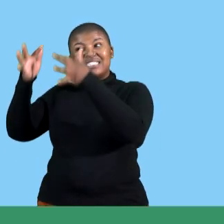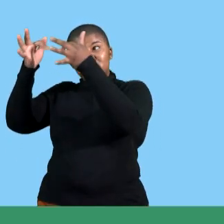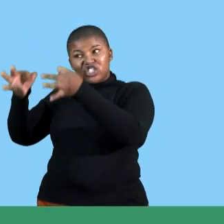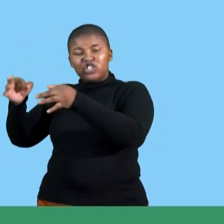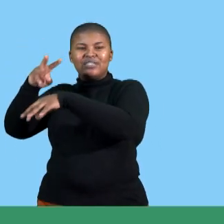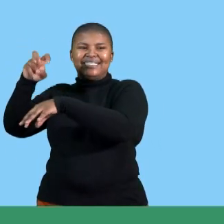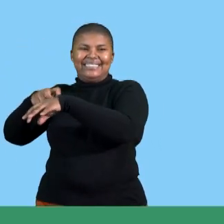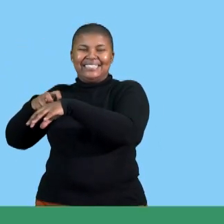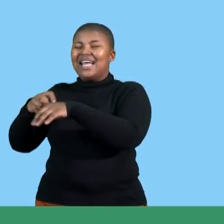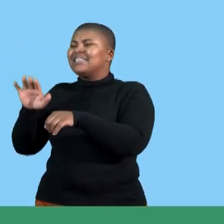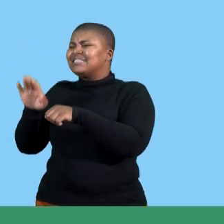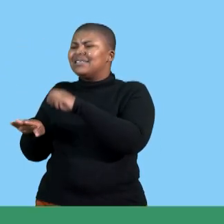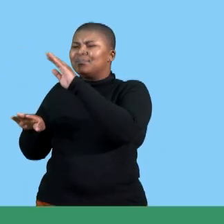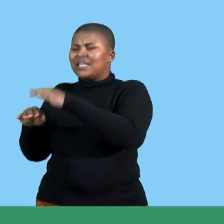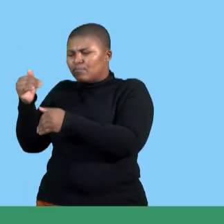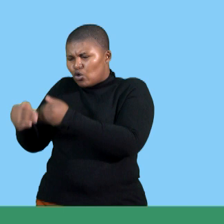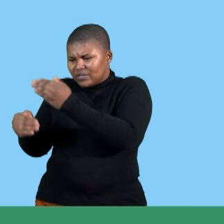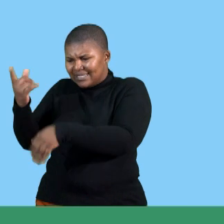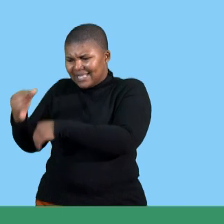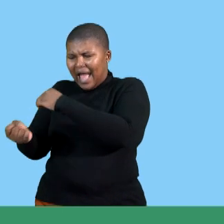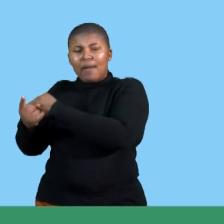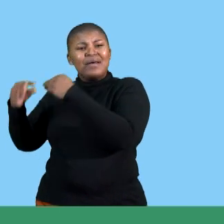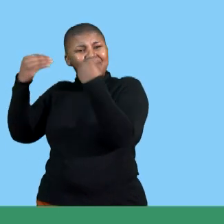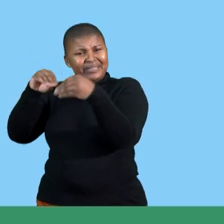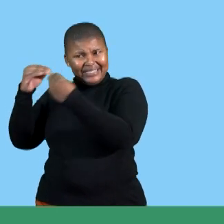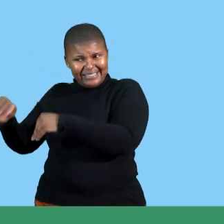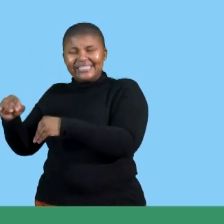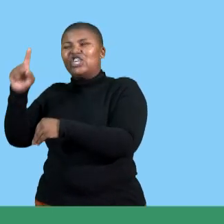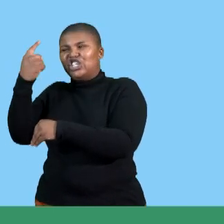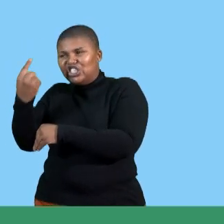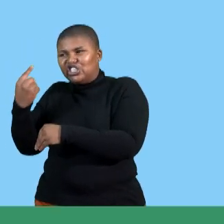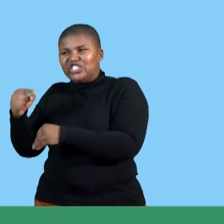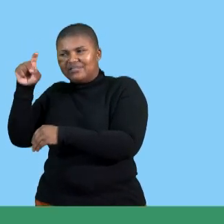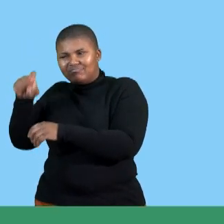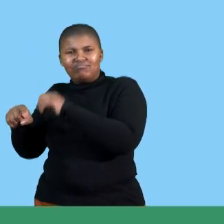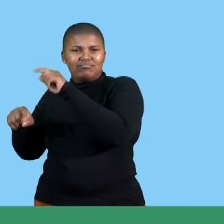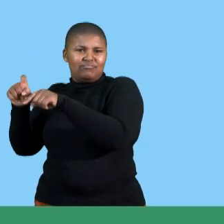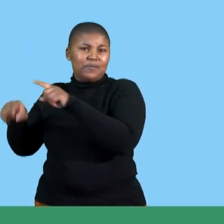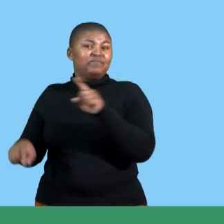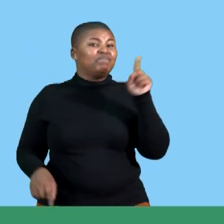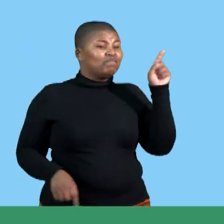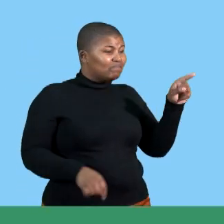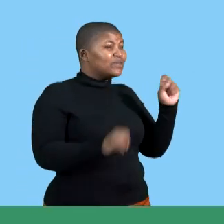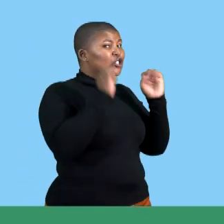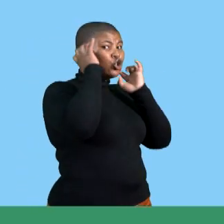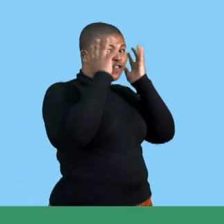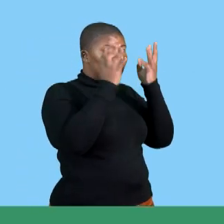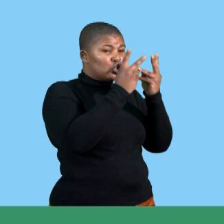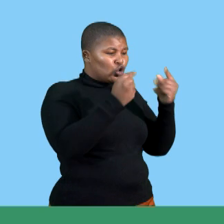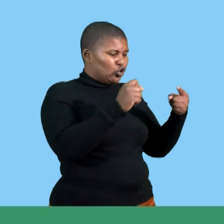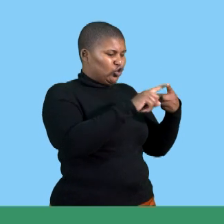decisions needs to be taken for each step of the business, but yet with problem solving, innovative solutions